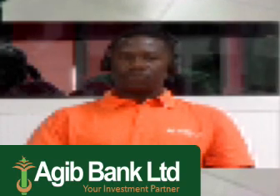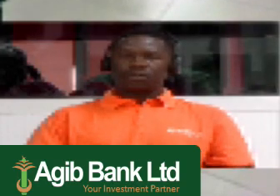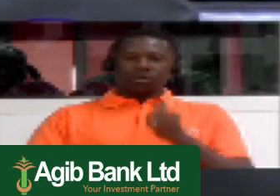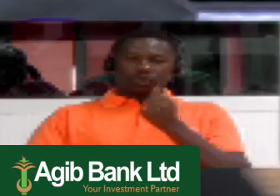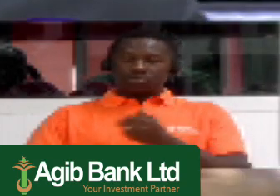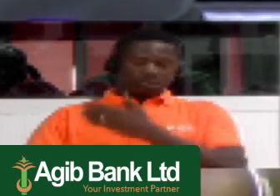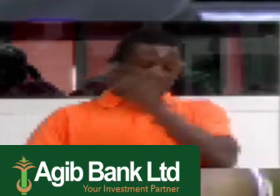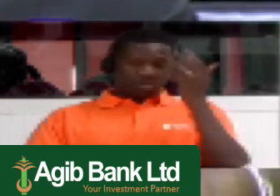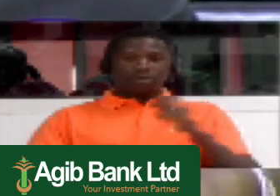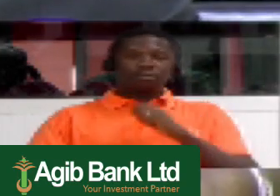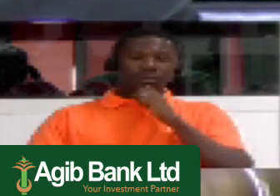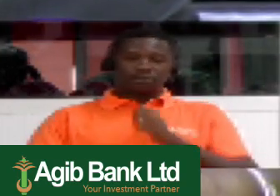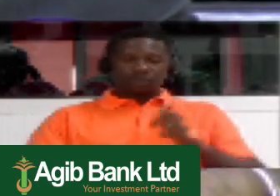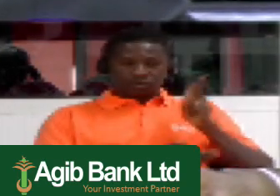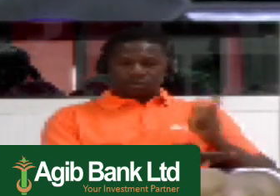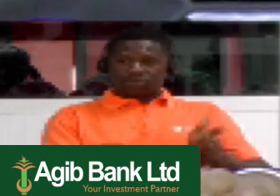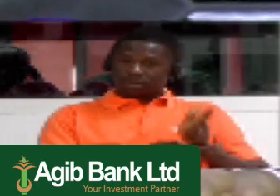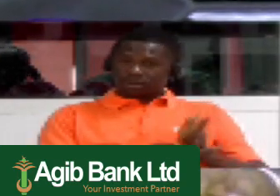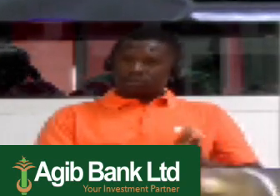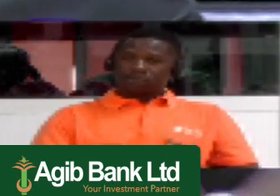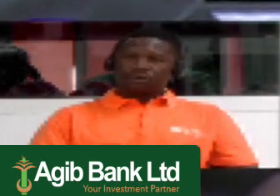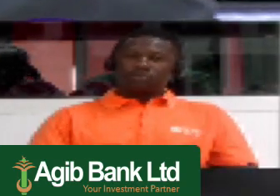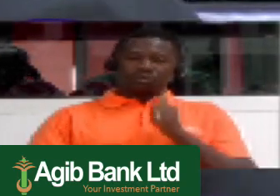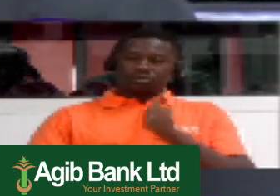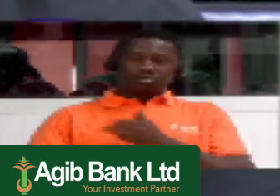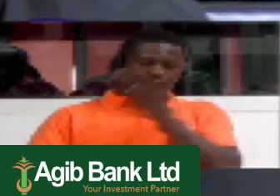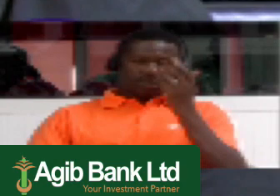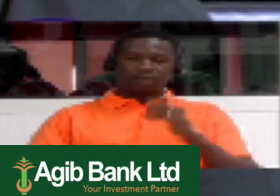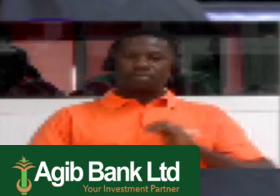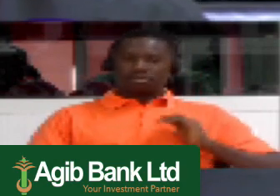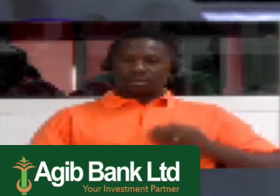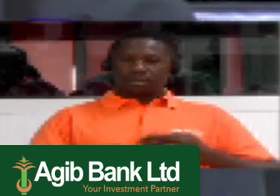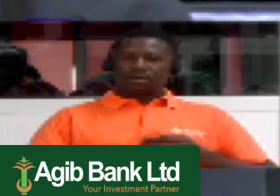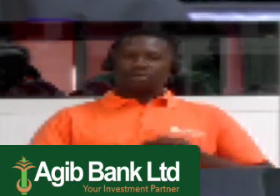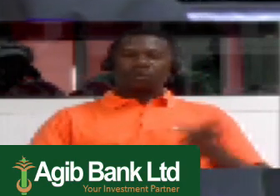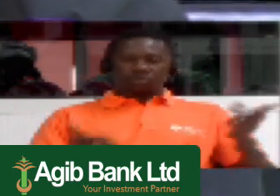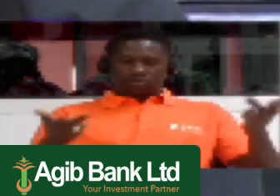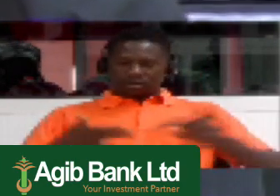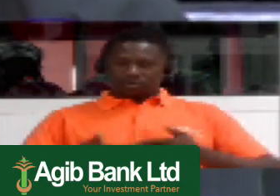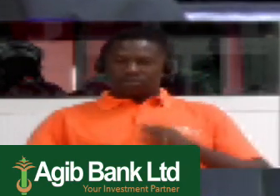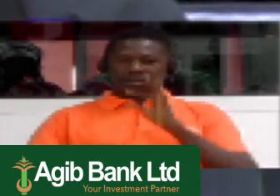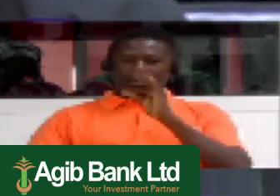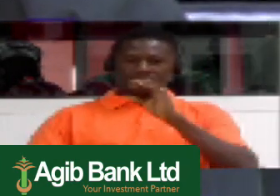Good morning, Mr. Witness. Good morning, ma'am. Welcome to the TRRC.